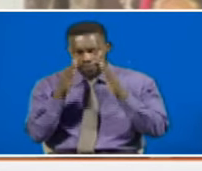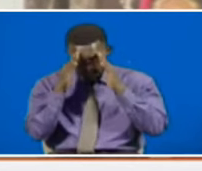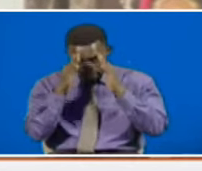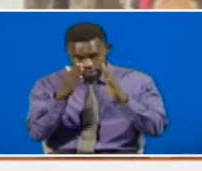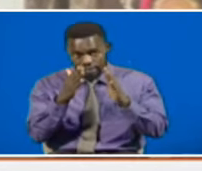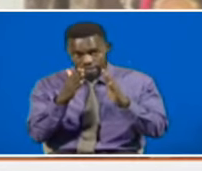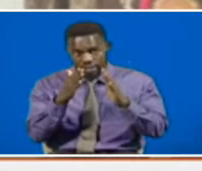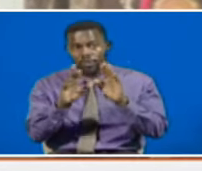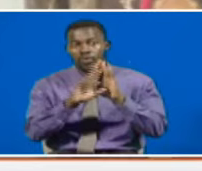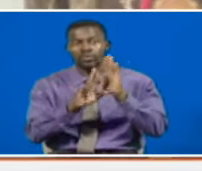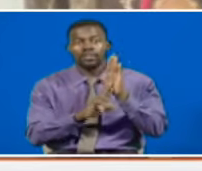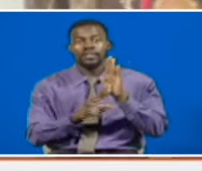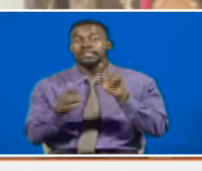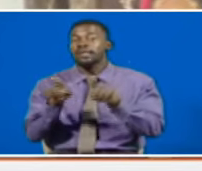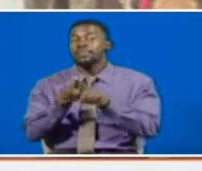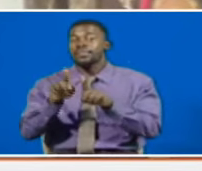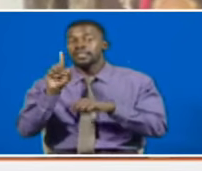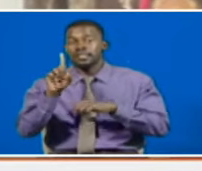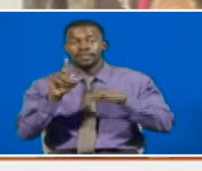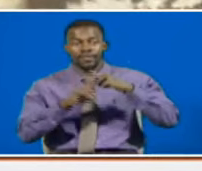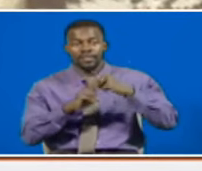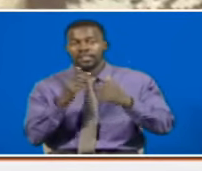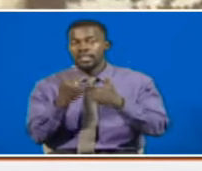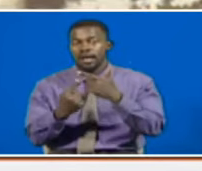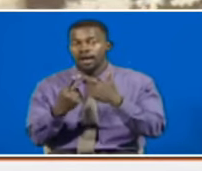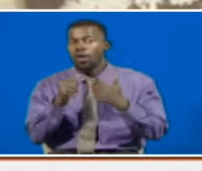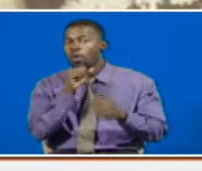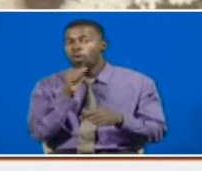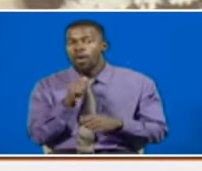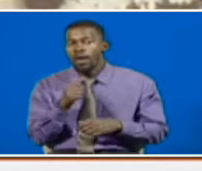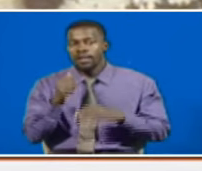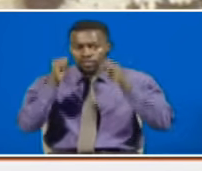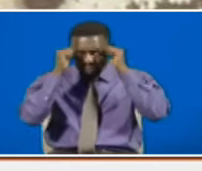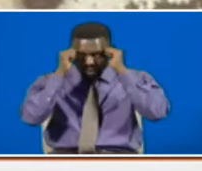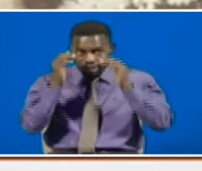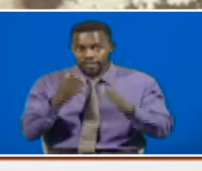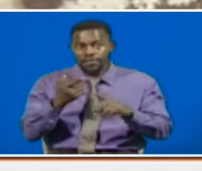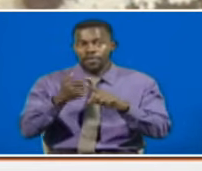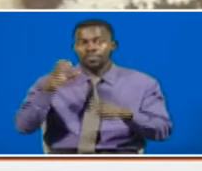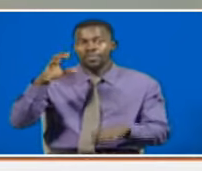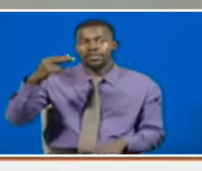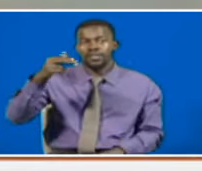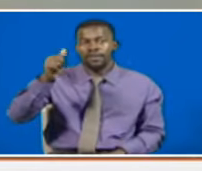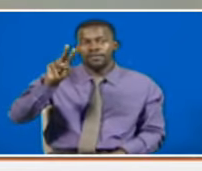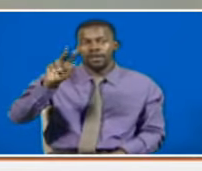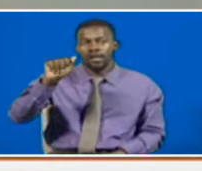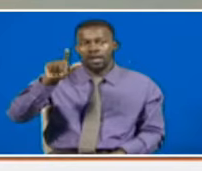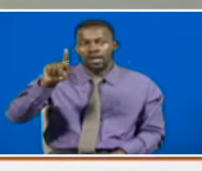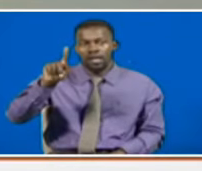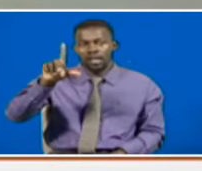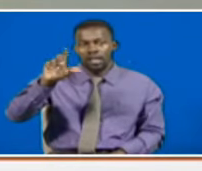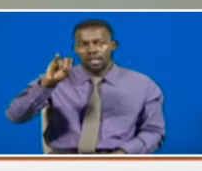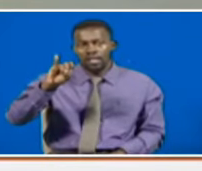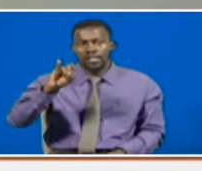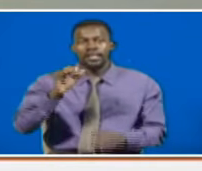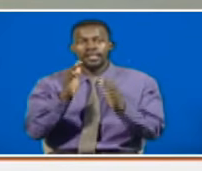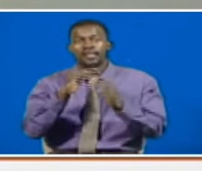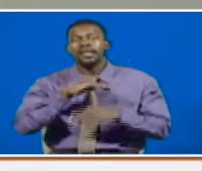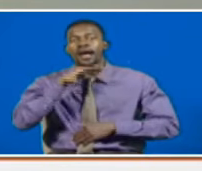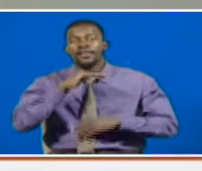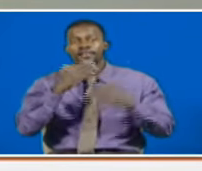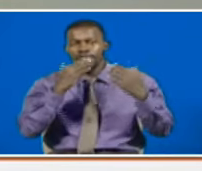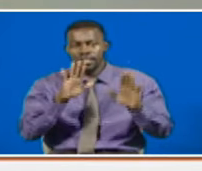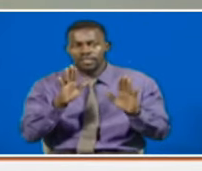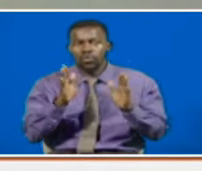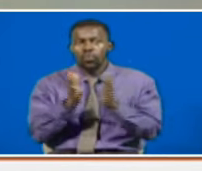Elsewhere, a 17-year-old student from Chevakali Boys High School died when their easy coach bus was involved in an accident at Coptic